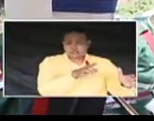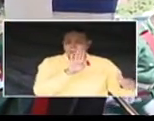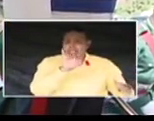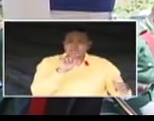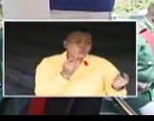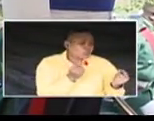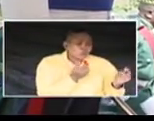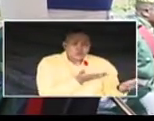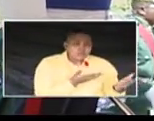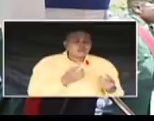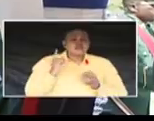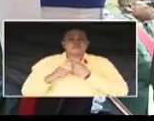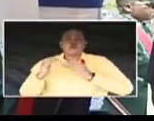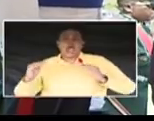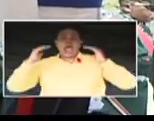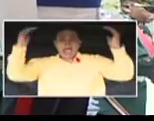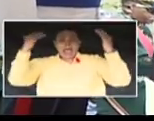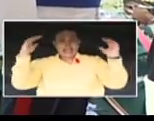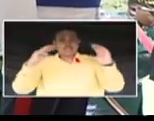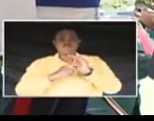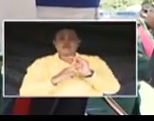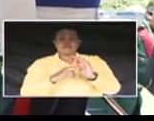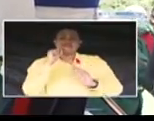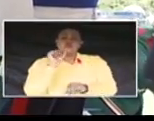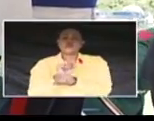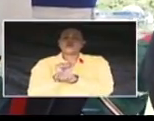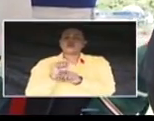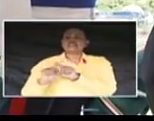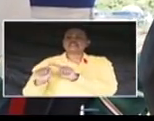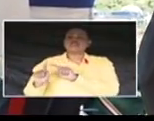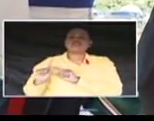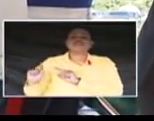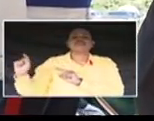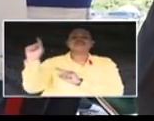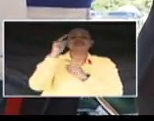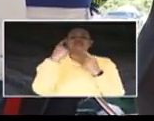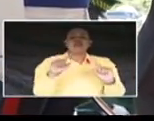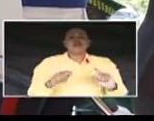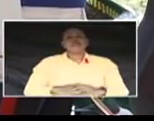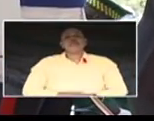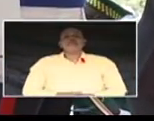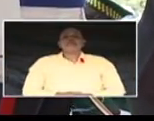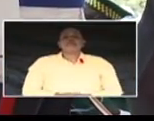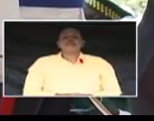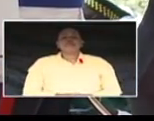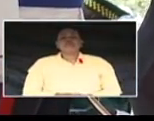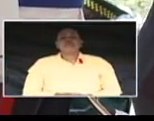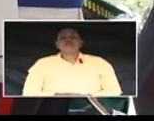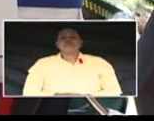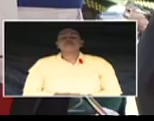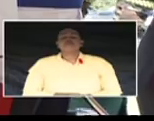while providing the highest level of representation to the Jamaican worker.